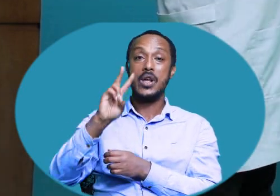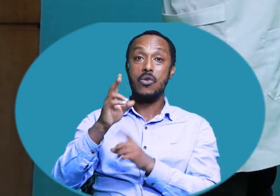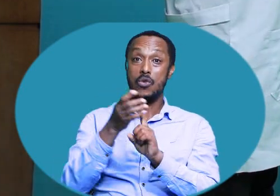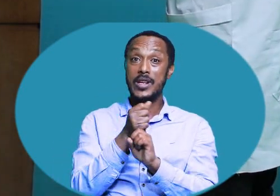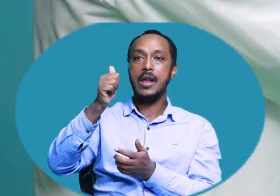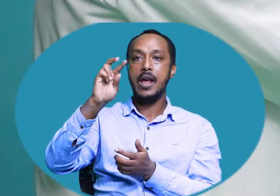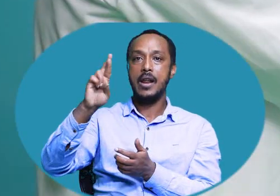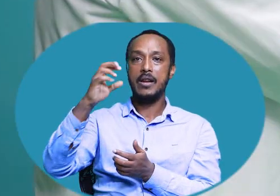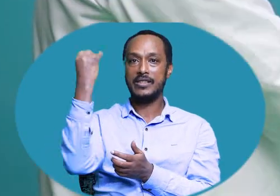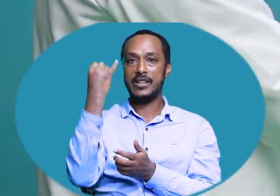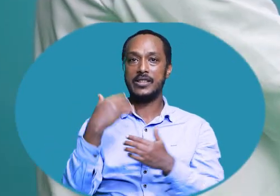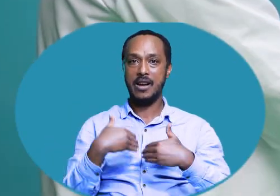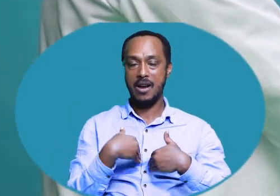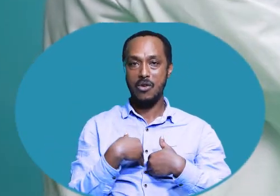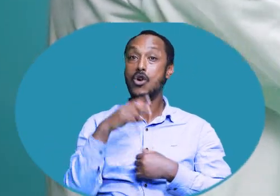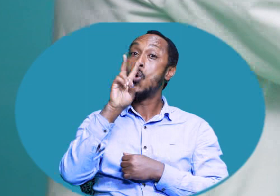dioxide contains a lone pair.